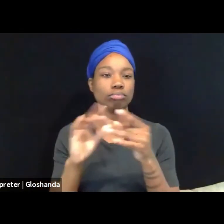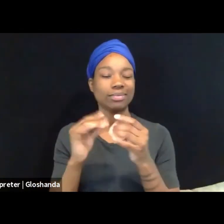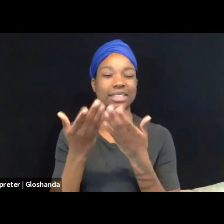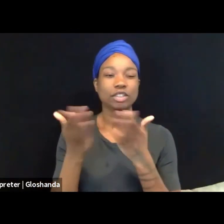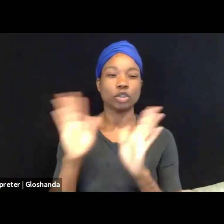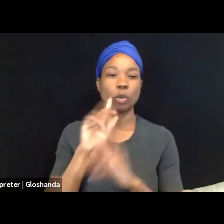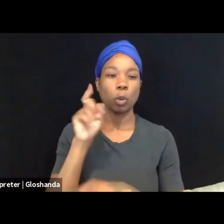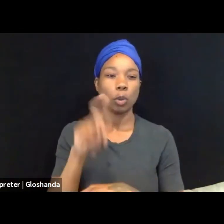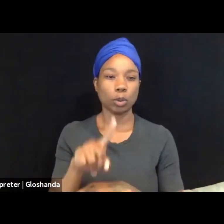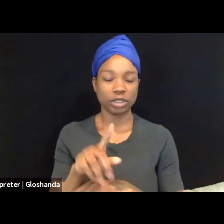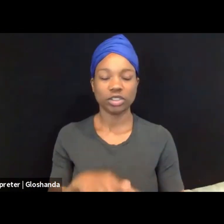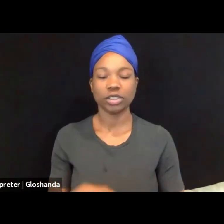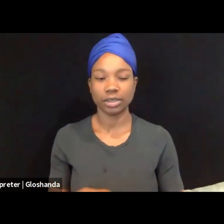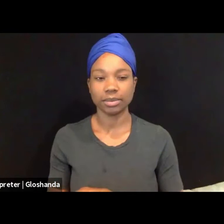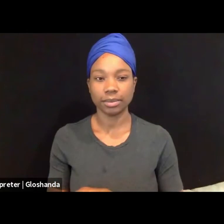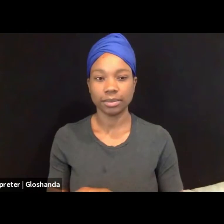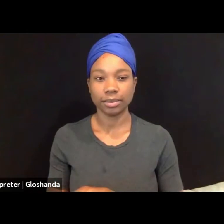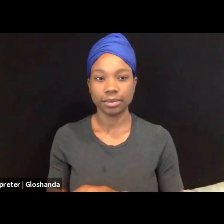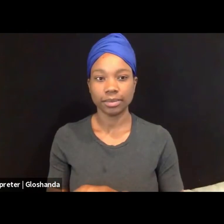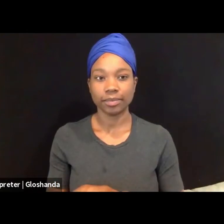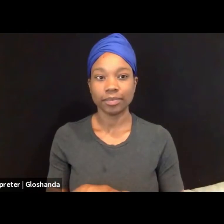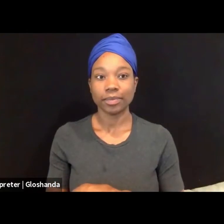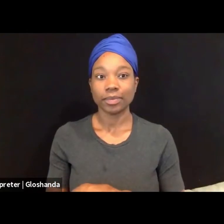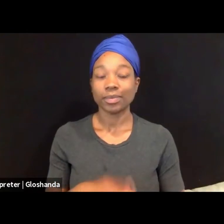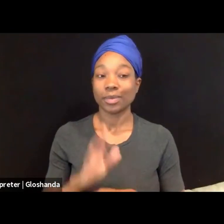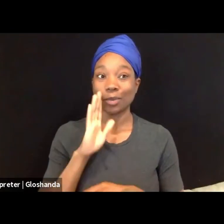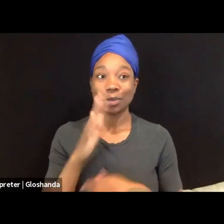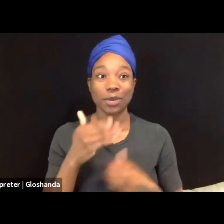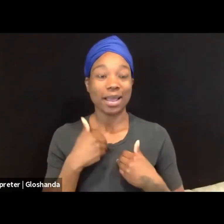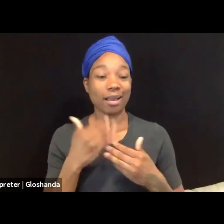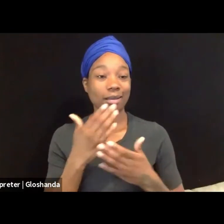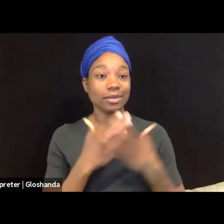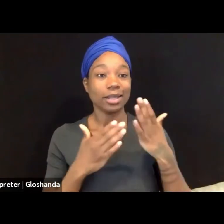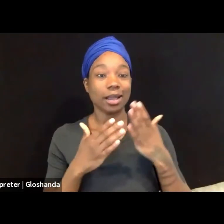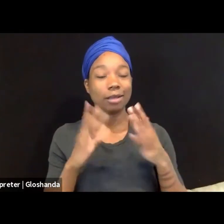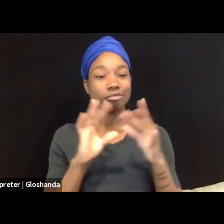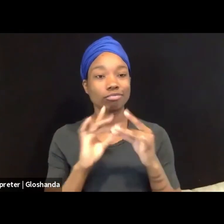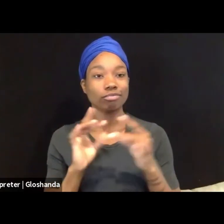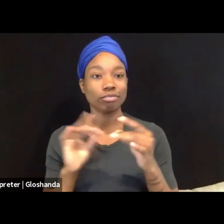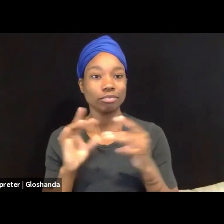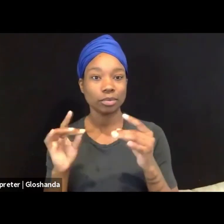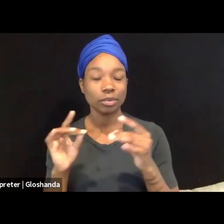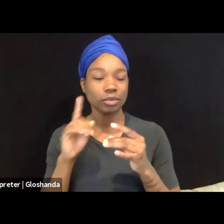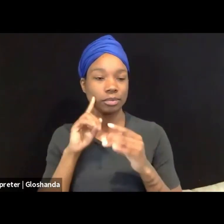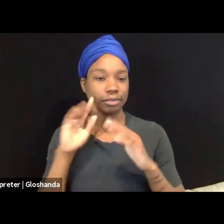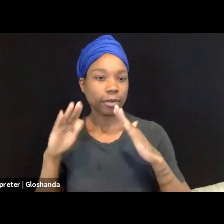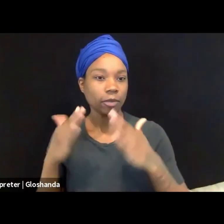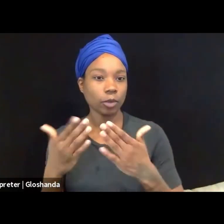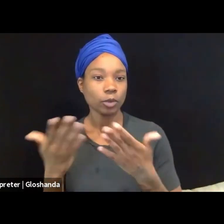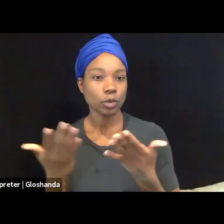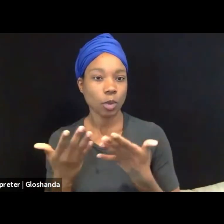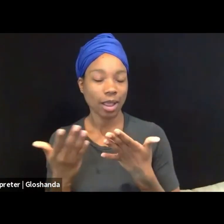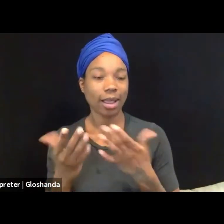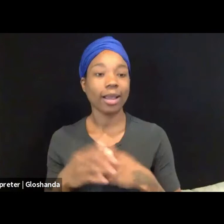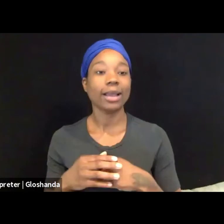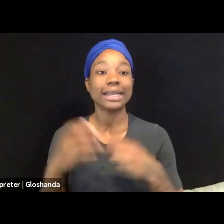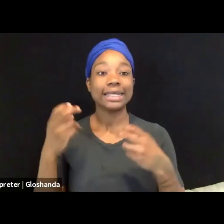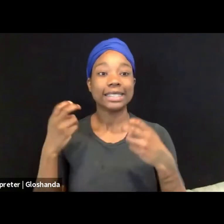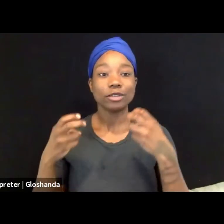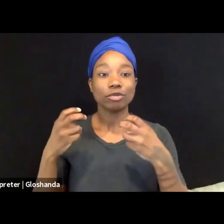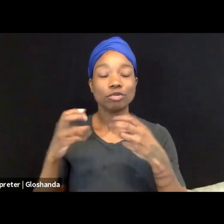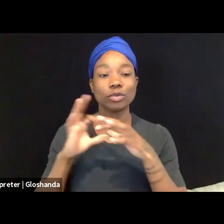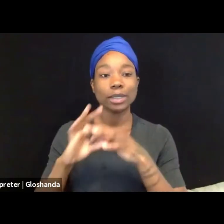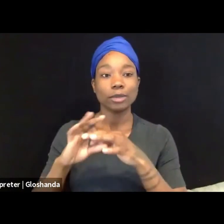The observations that I think you're going to hear about are going to be directed specifically on the heels of the issues of the global